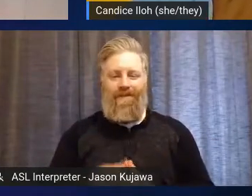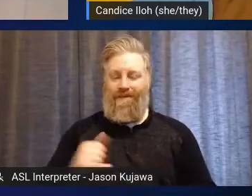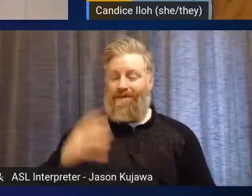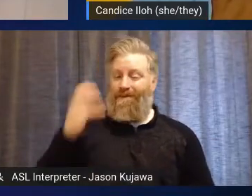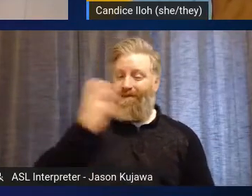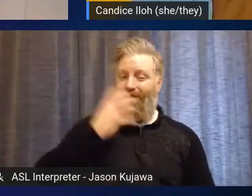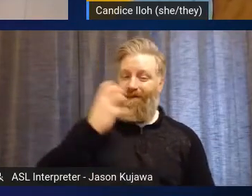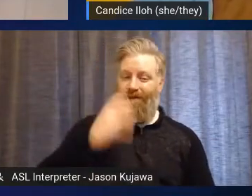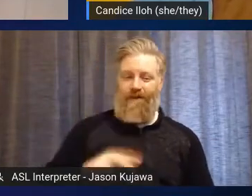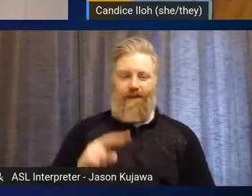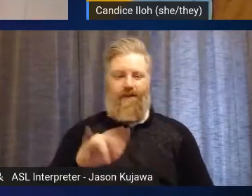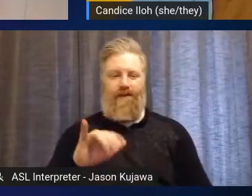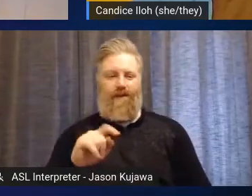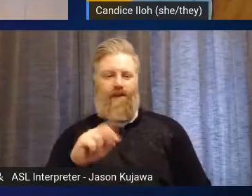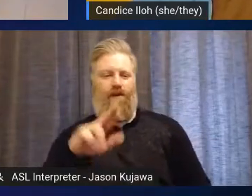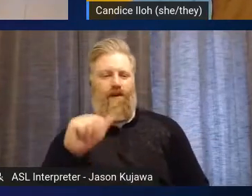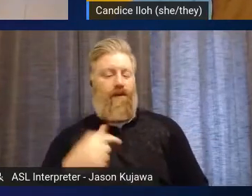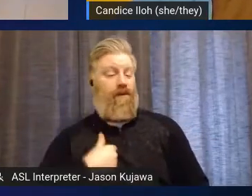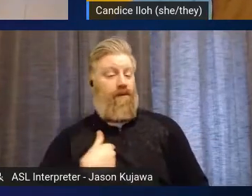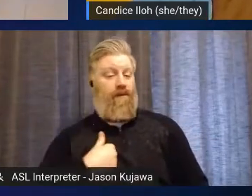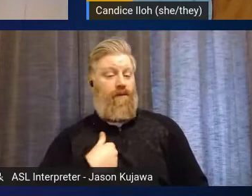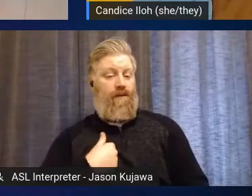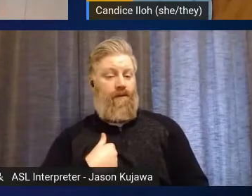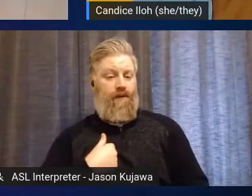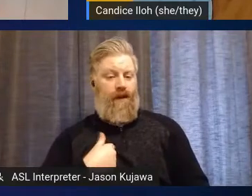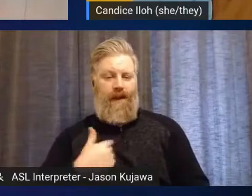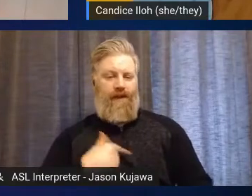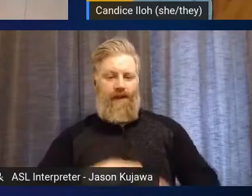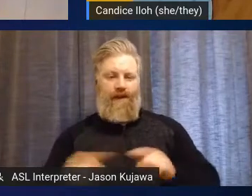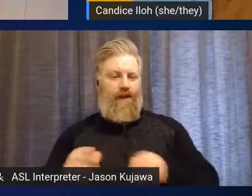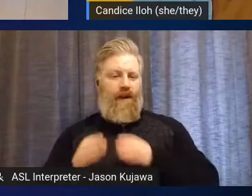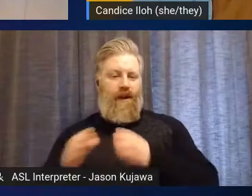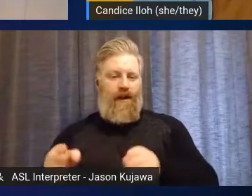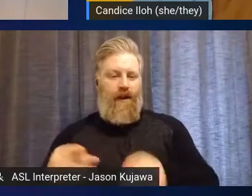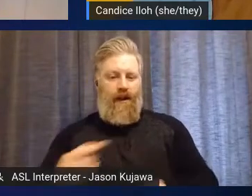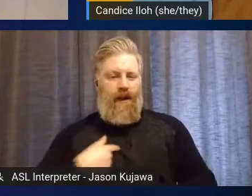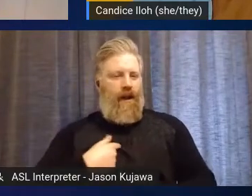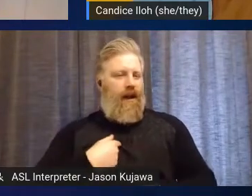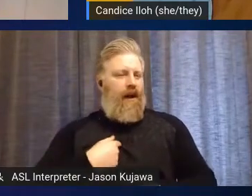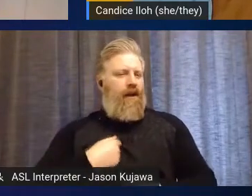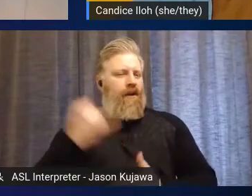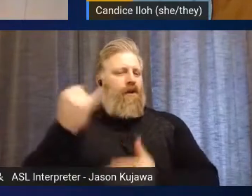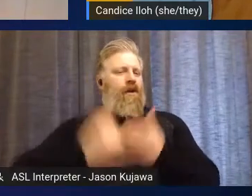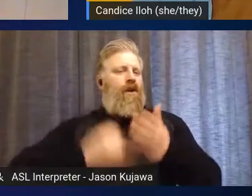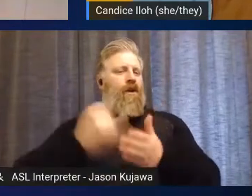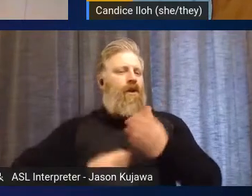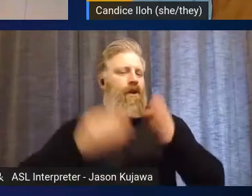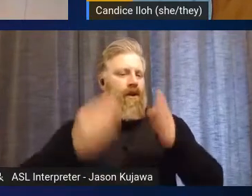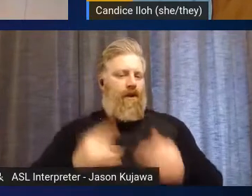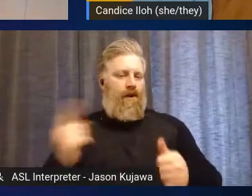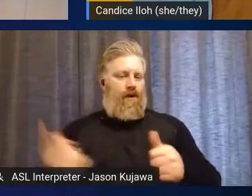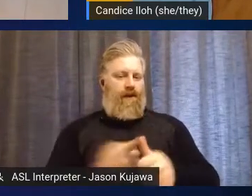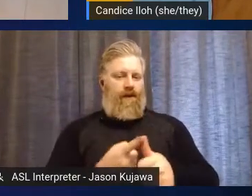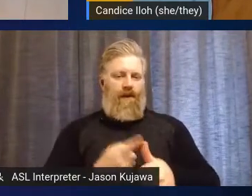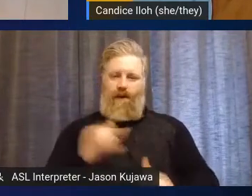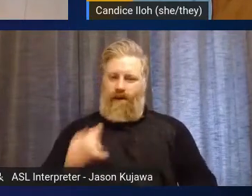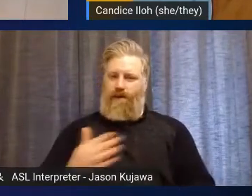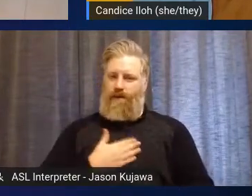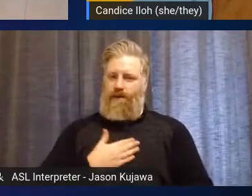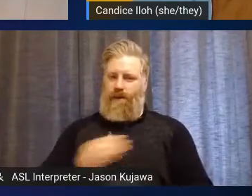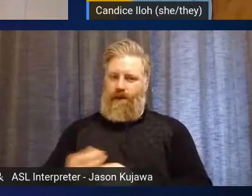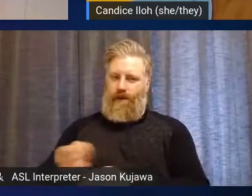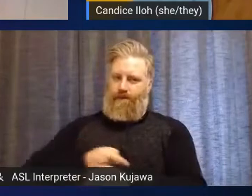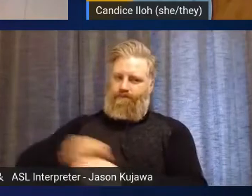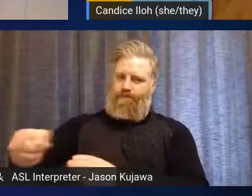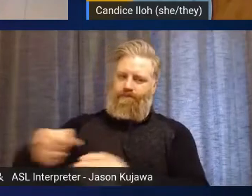Yeah, and I sort of came about it from a different way, just because I was an illustrator first, and I still think of myself more as an illustrator. And so I